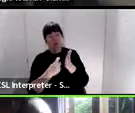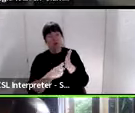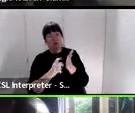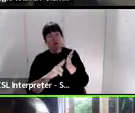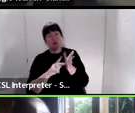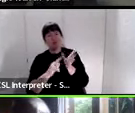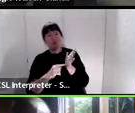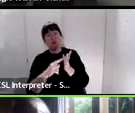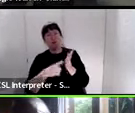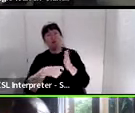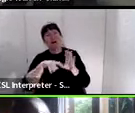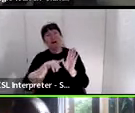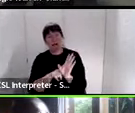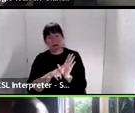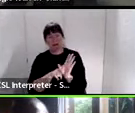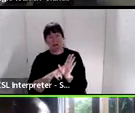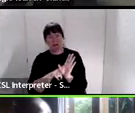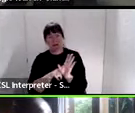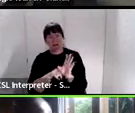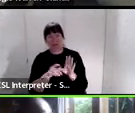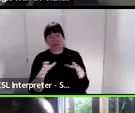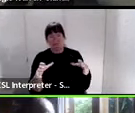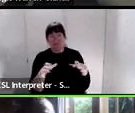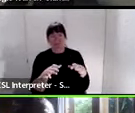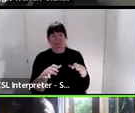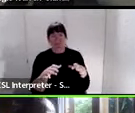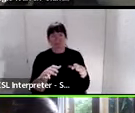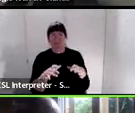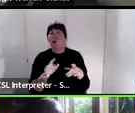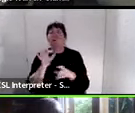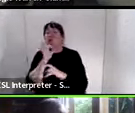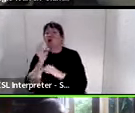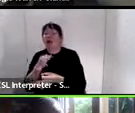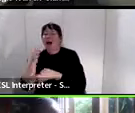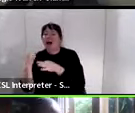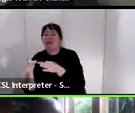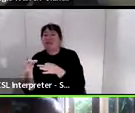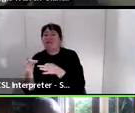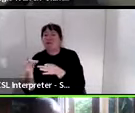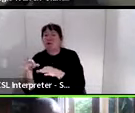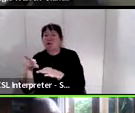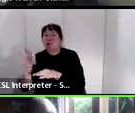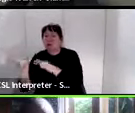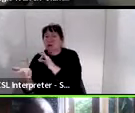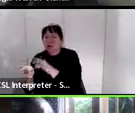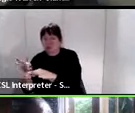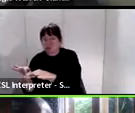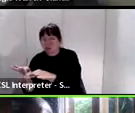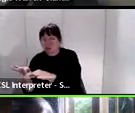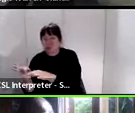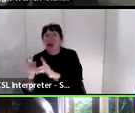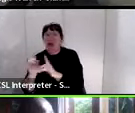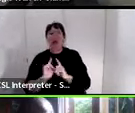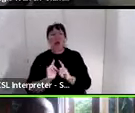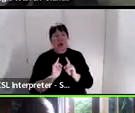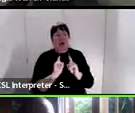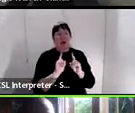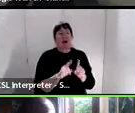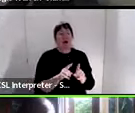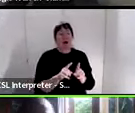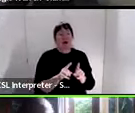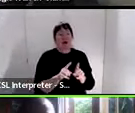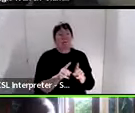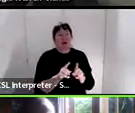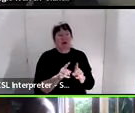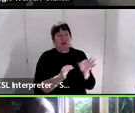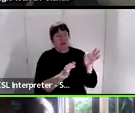we, at the moment, we don't use philanthropy. At the moment, I'm going out. We've designed a neurodiversity certification for